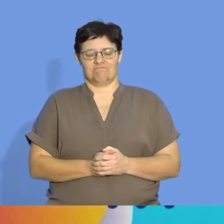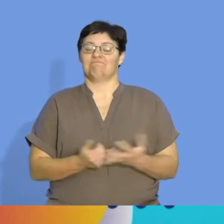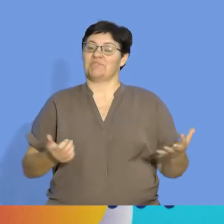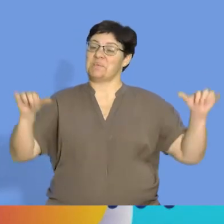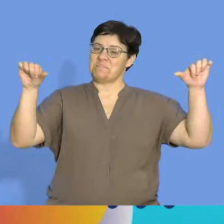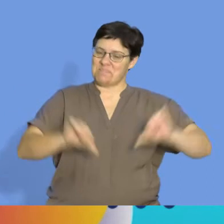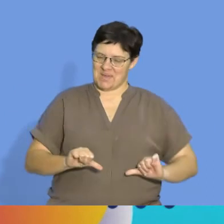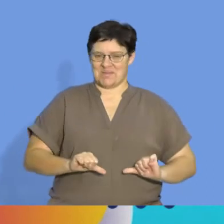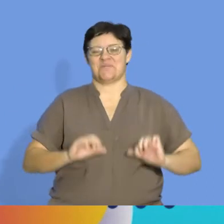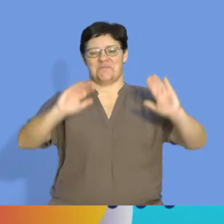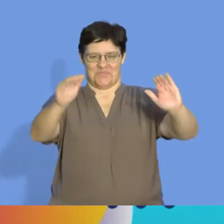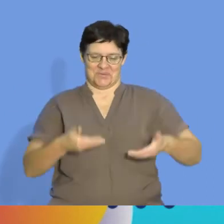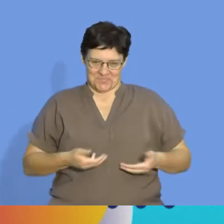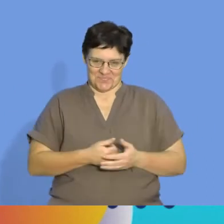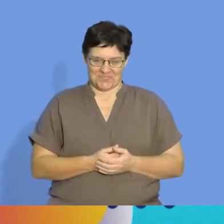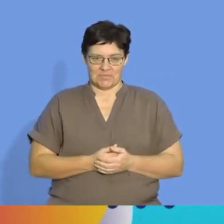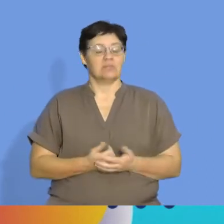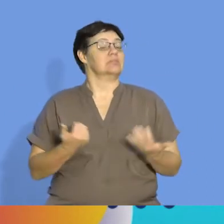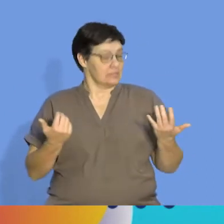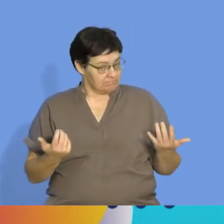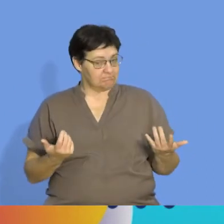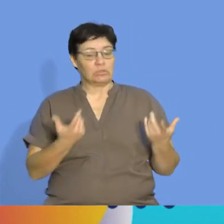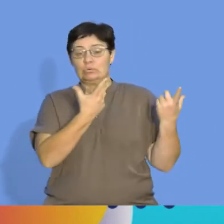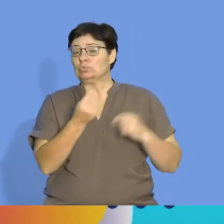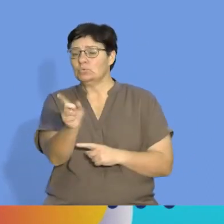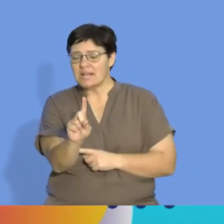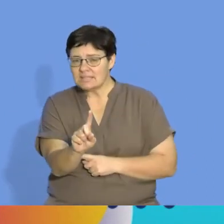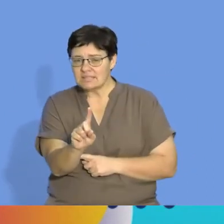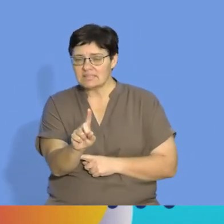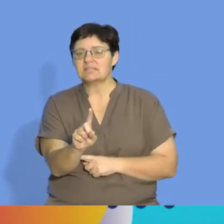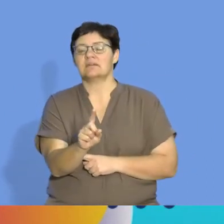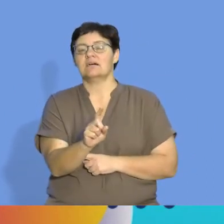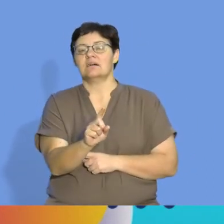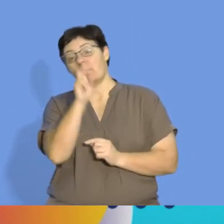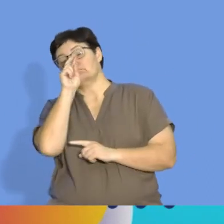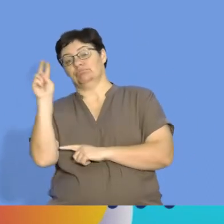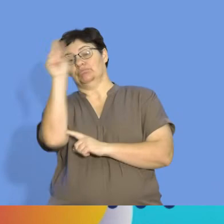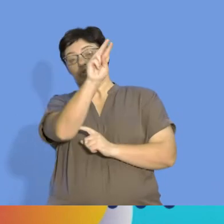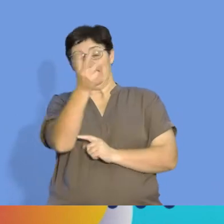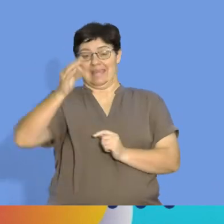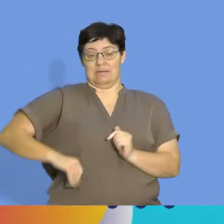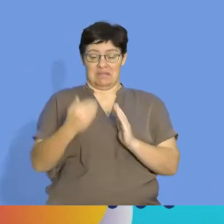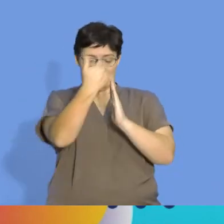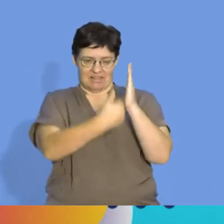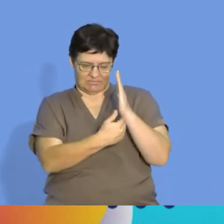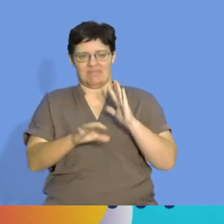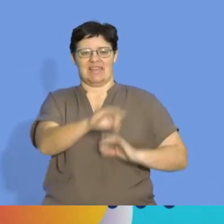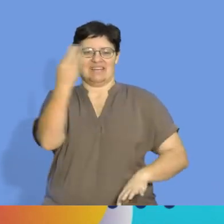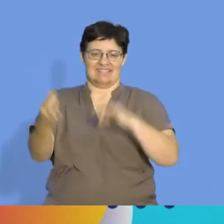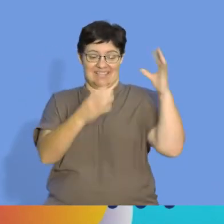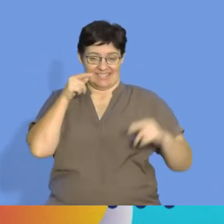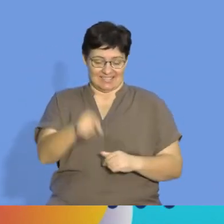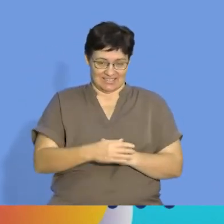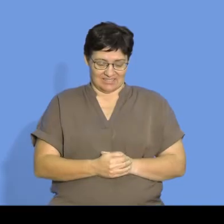Welcome back, accounting boffins. Yes, we are busy analyzing a projected income statement. Let's look at the next